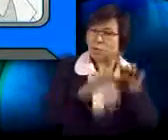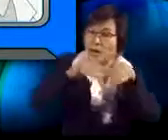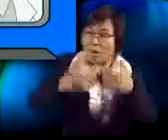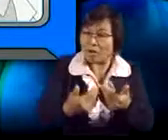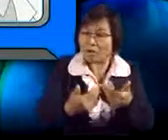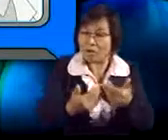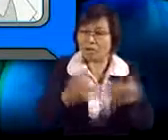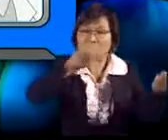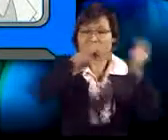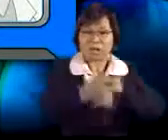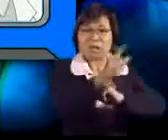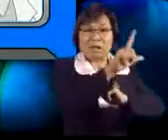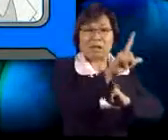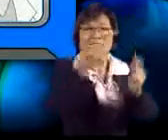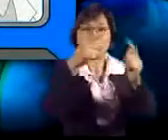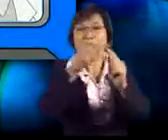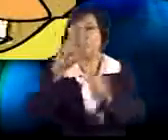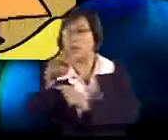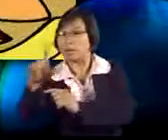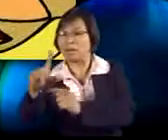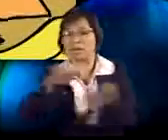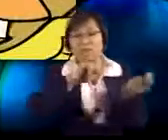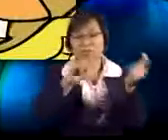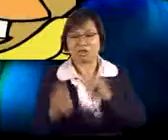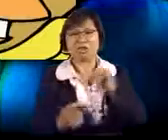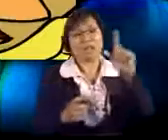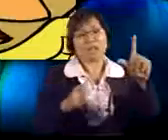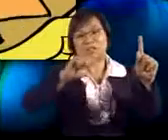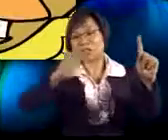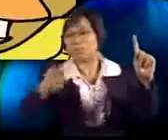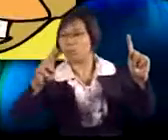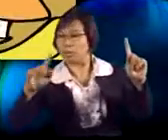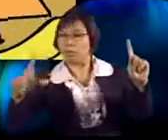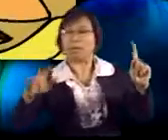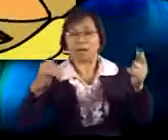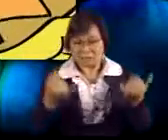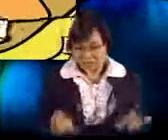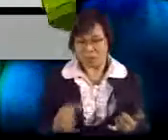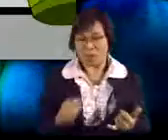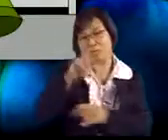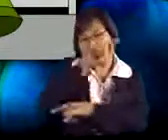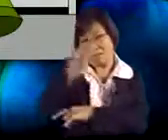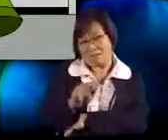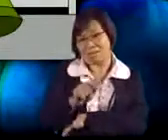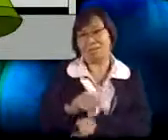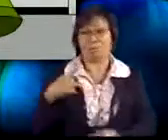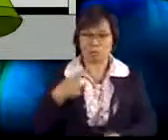to convert liters to milliliters. Yes, I'm about to ask you that.